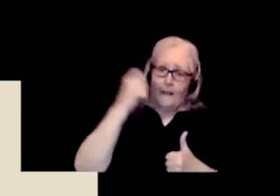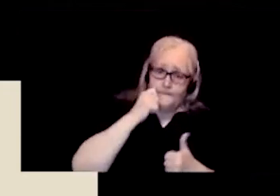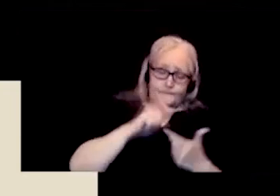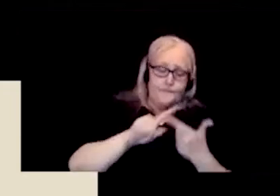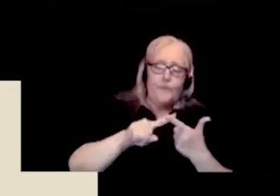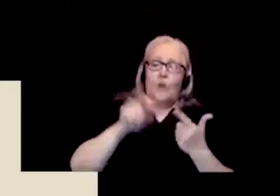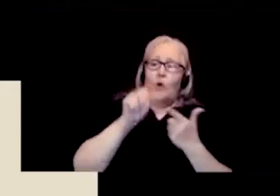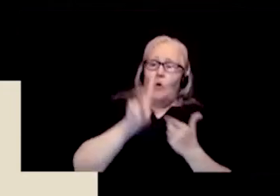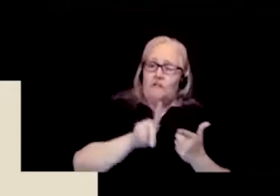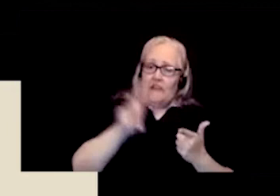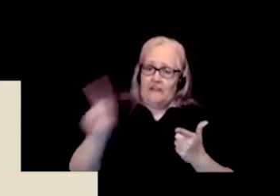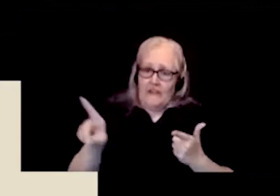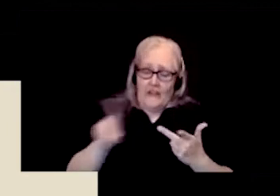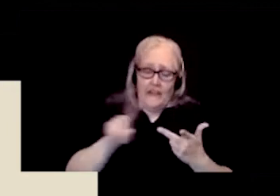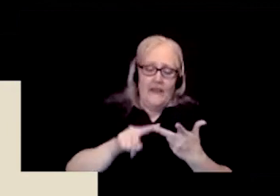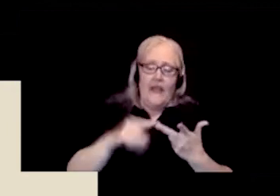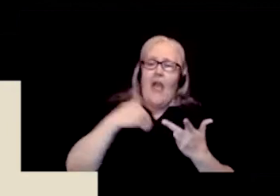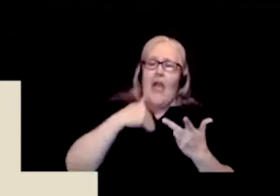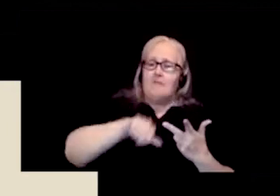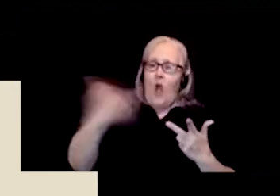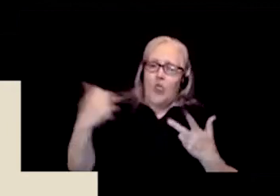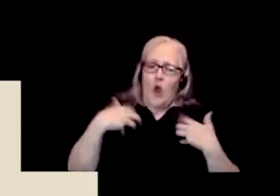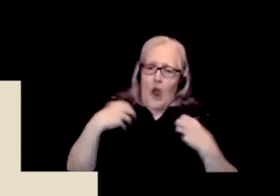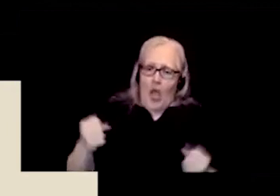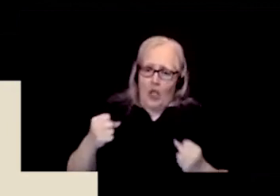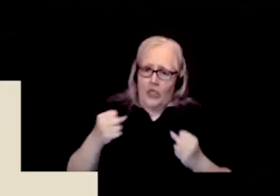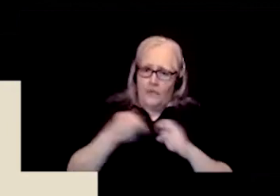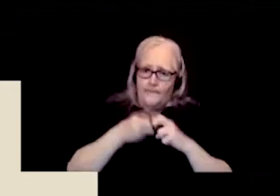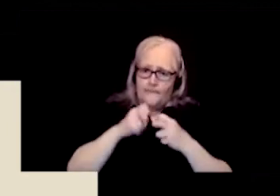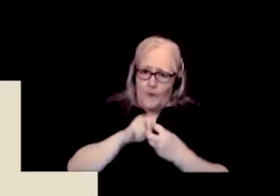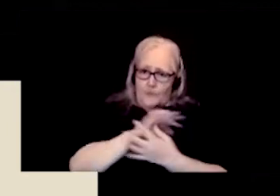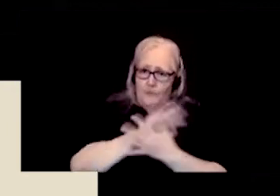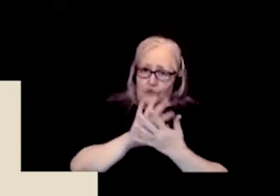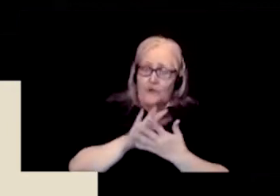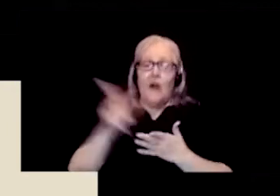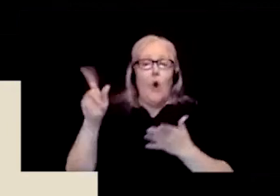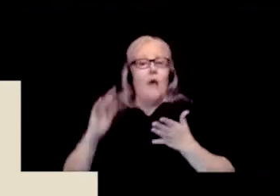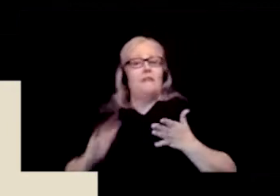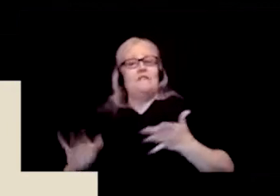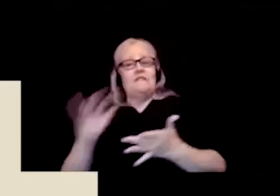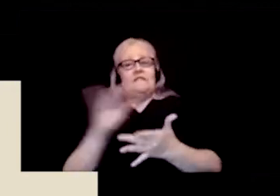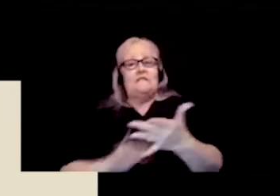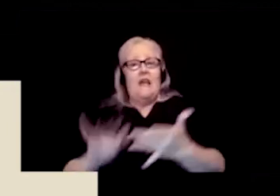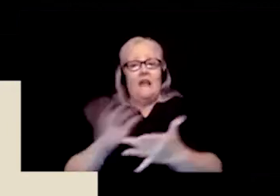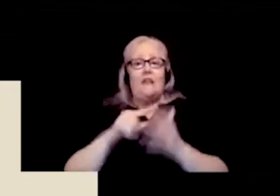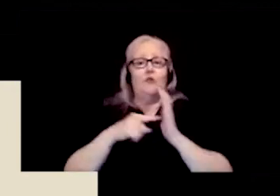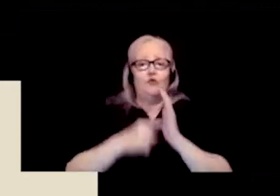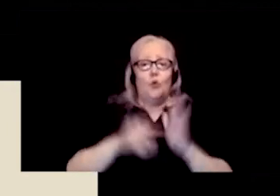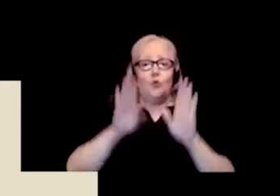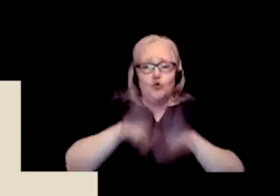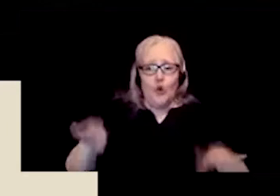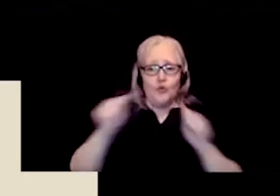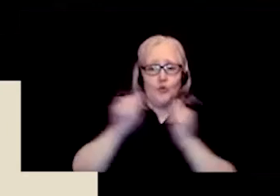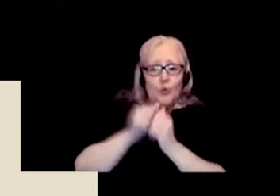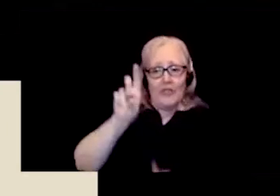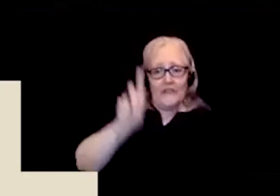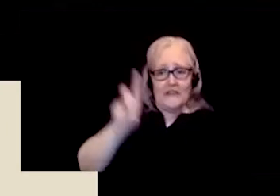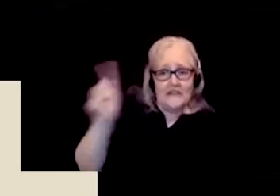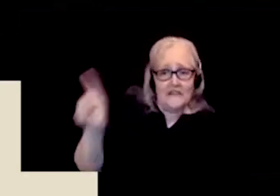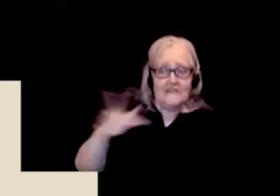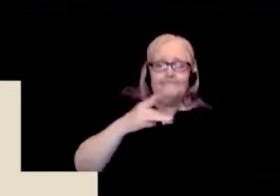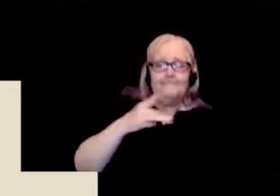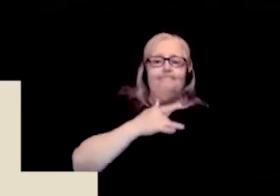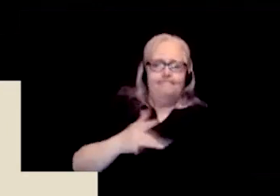health conditions. In fact, a recent study showed kids with developmental disabilities are slightly more likely to die from